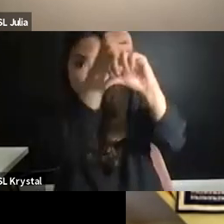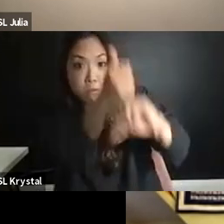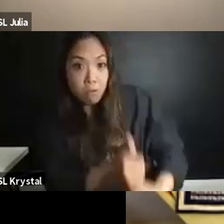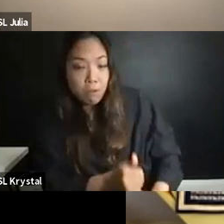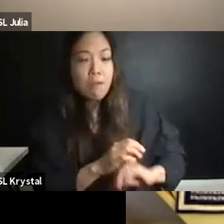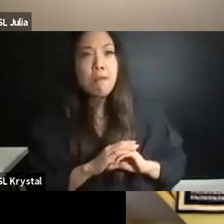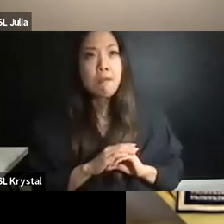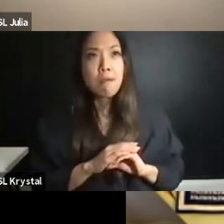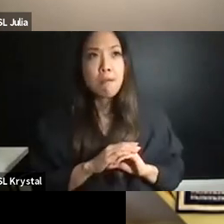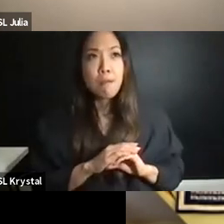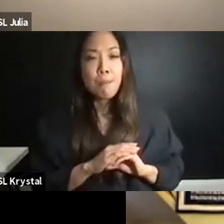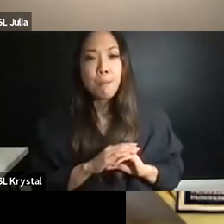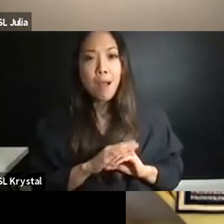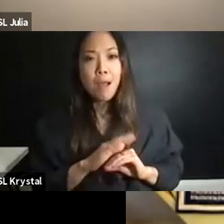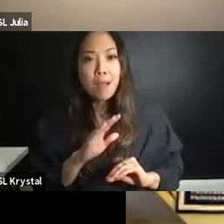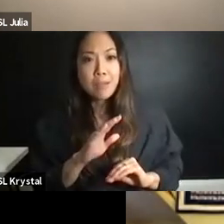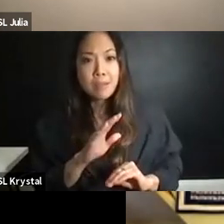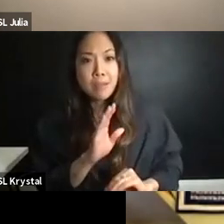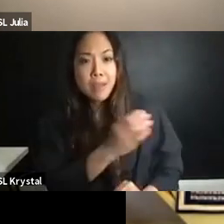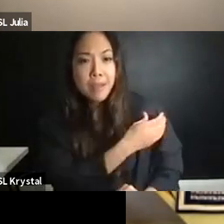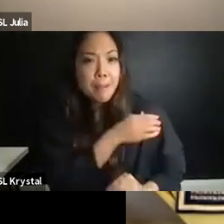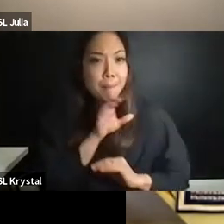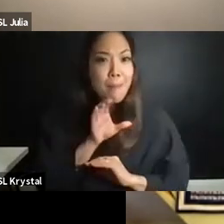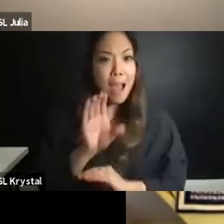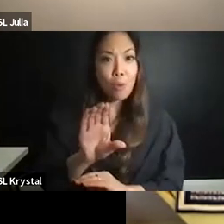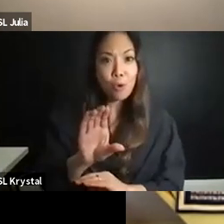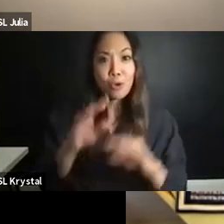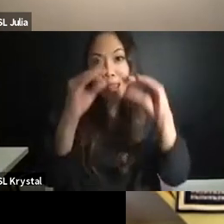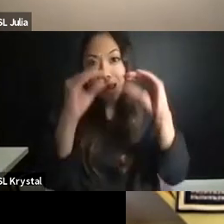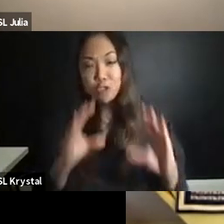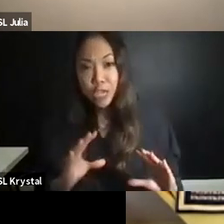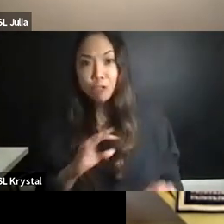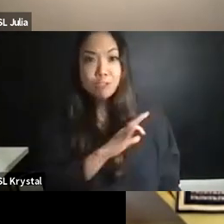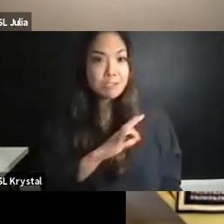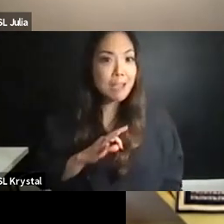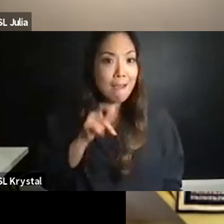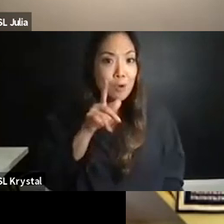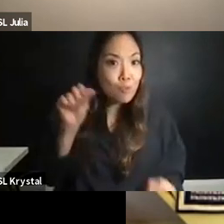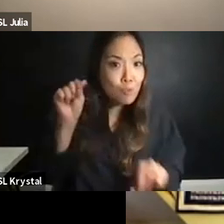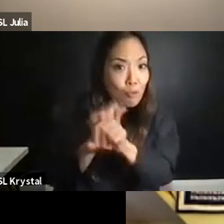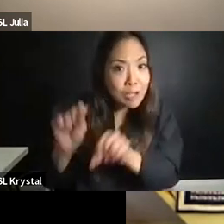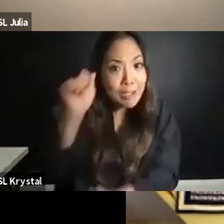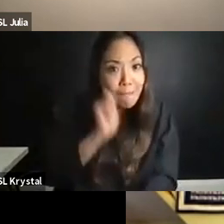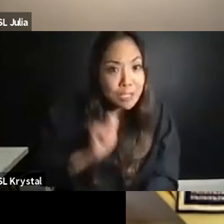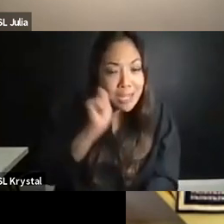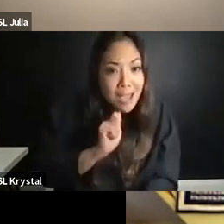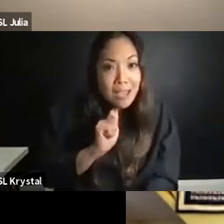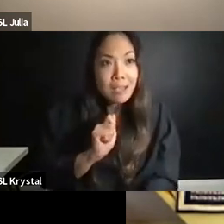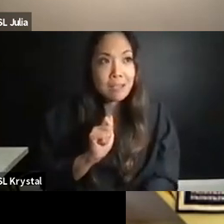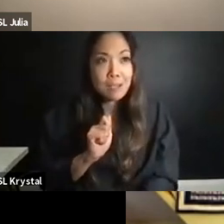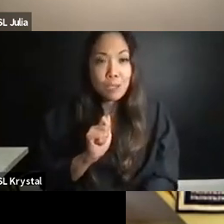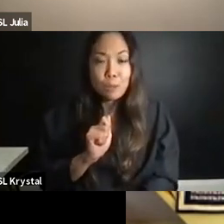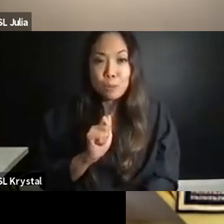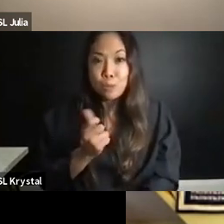um uh the you know the educators uh the staff on the ground uh to best kind of meet the needs of their